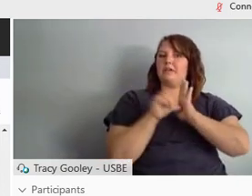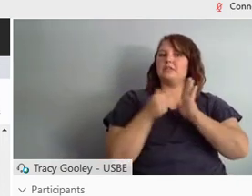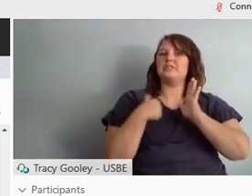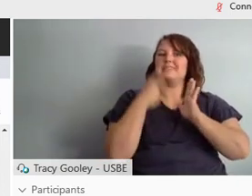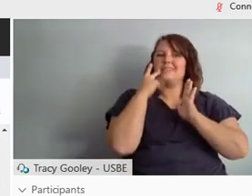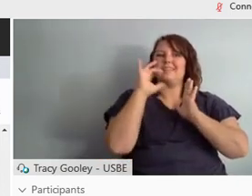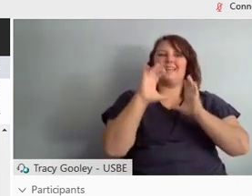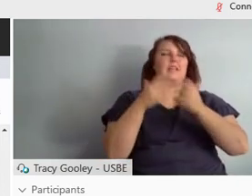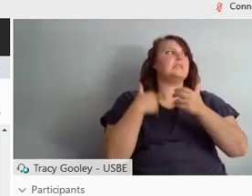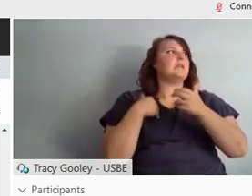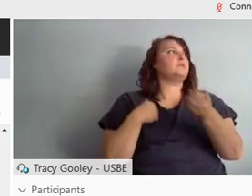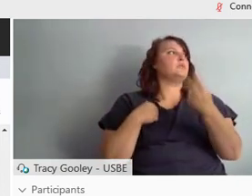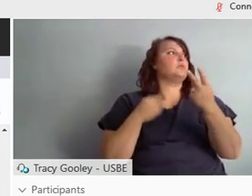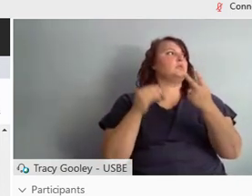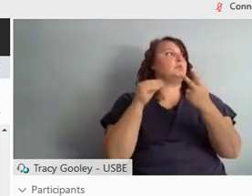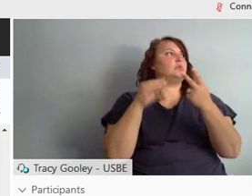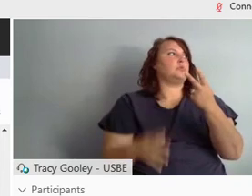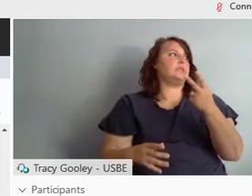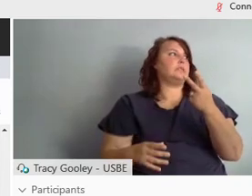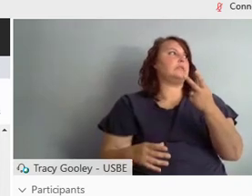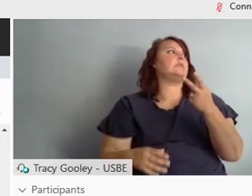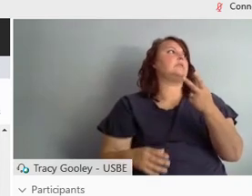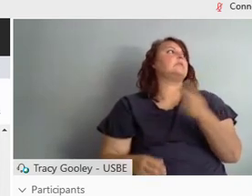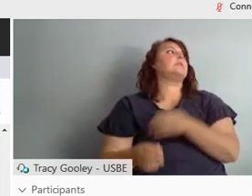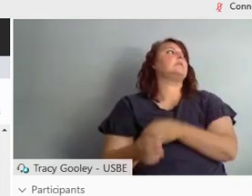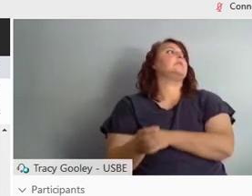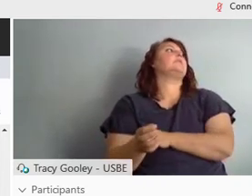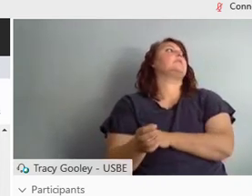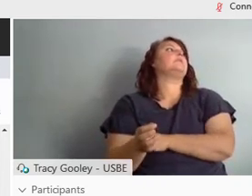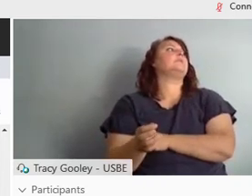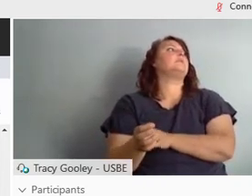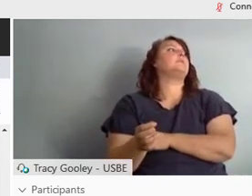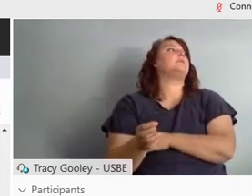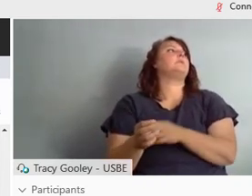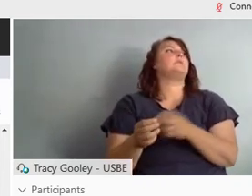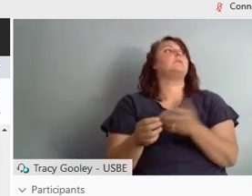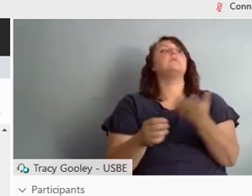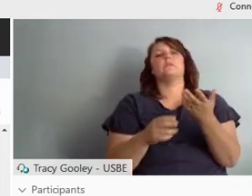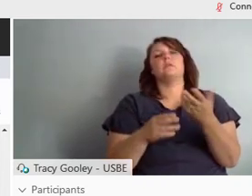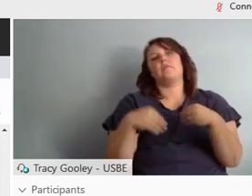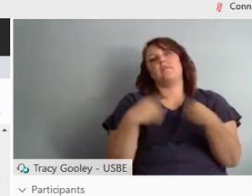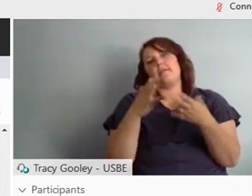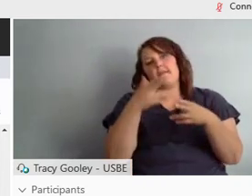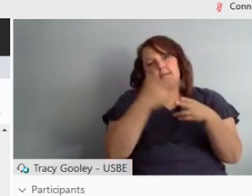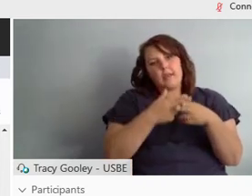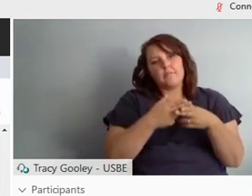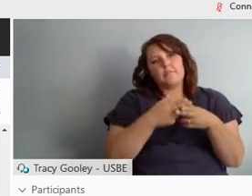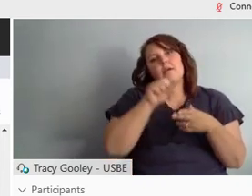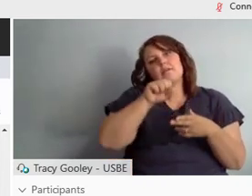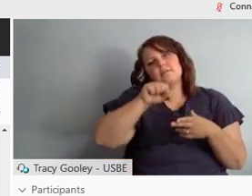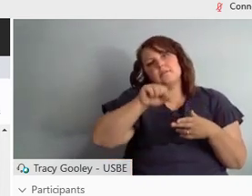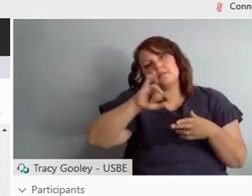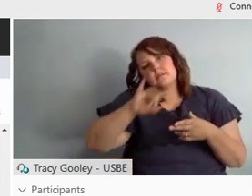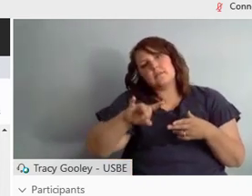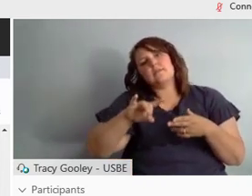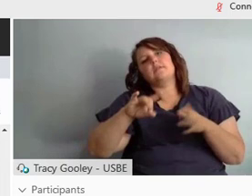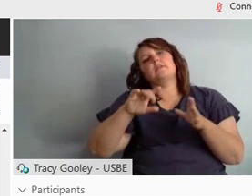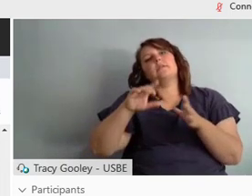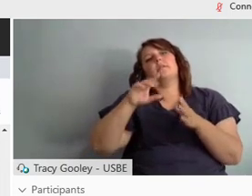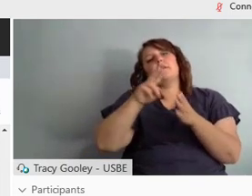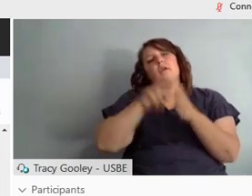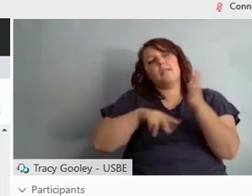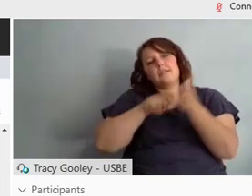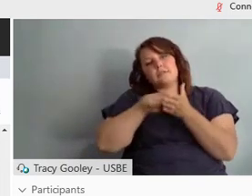2 students, and it provides the student's name, their SSID, the